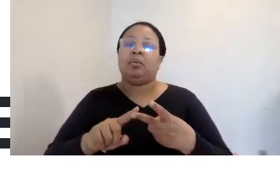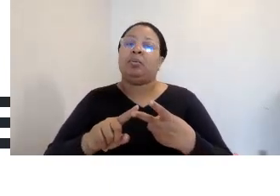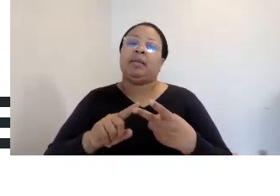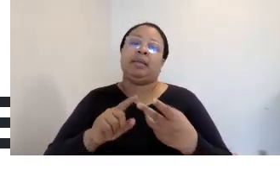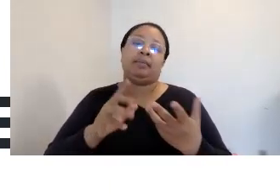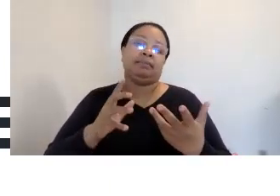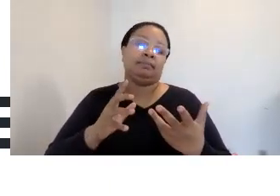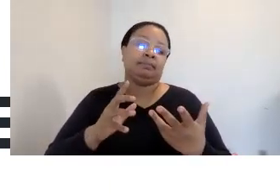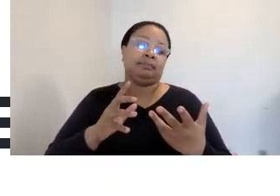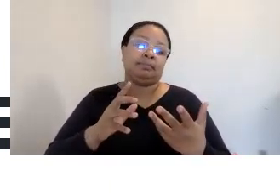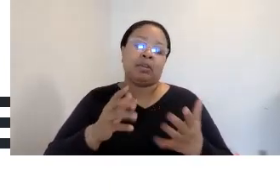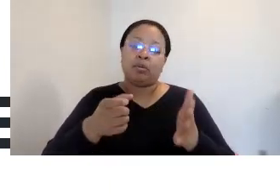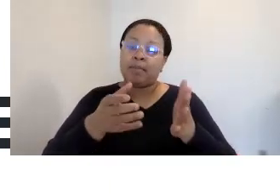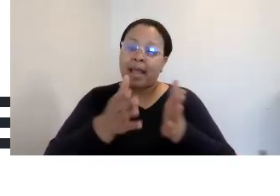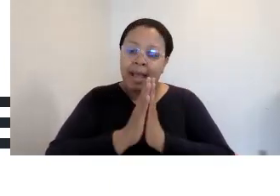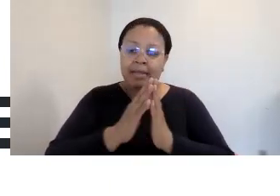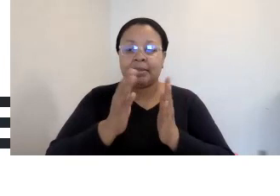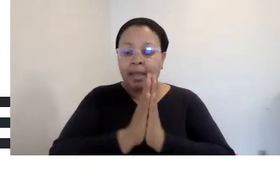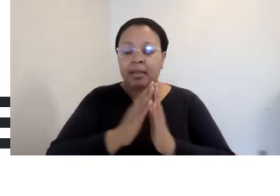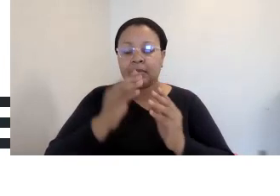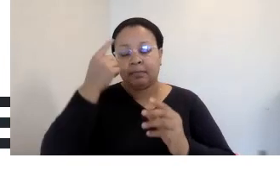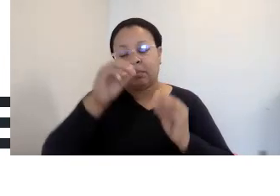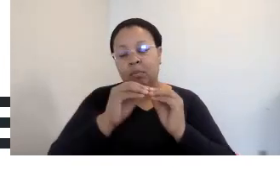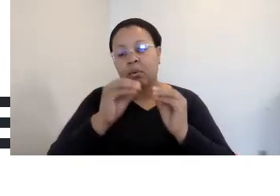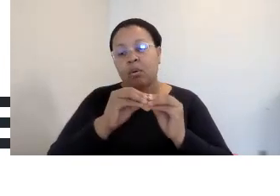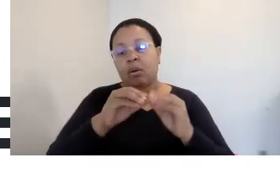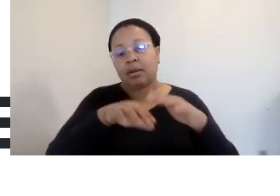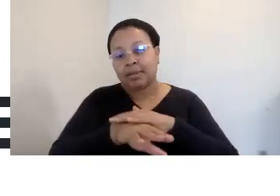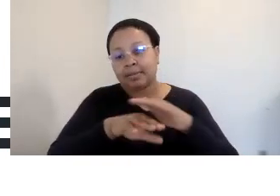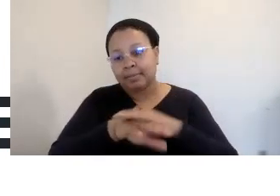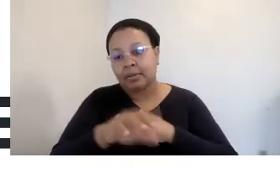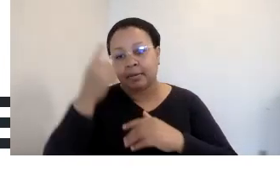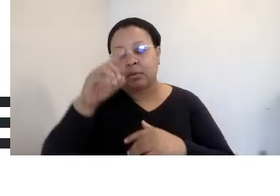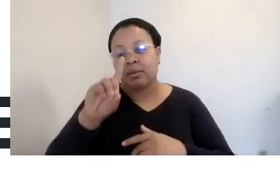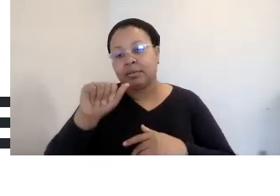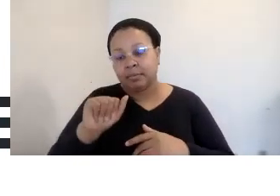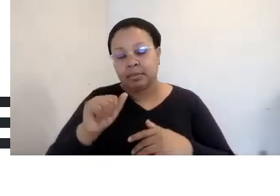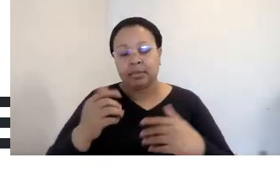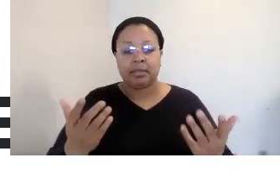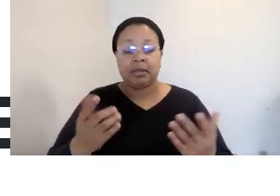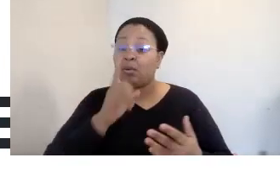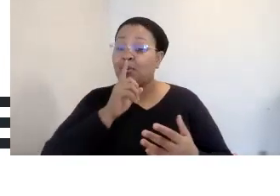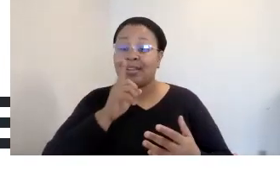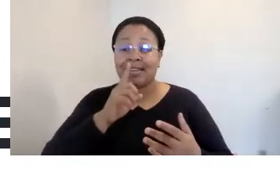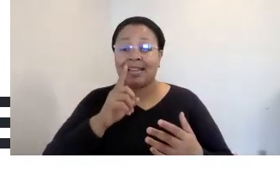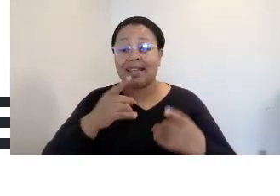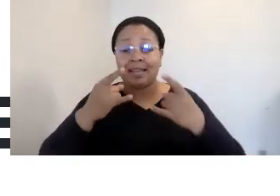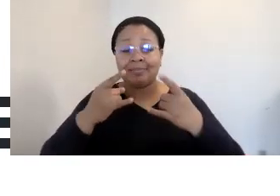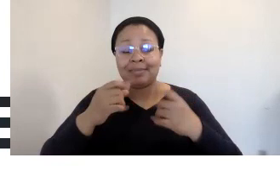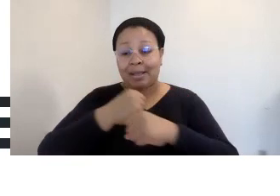social media movements, as well as, in some ways the pandemic made voting the most accessible it's ever